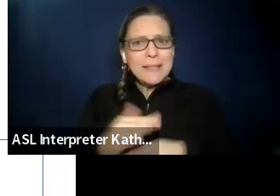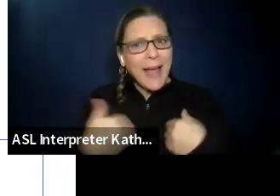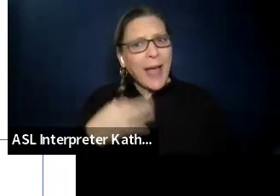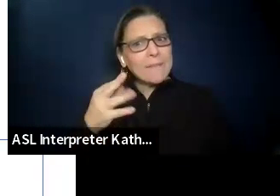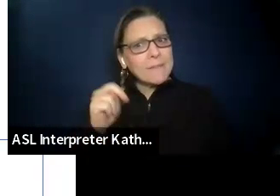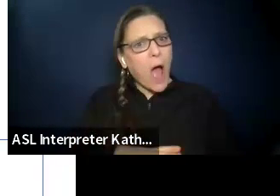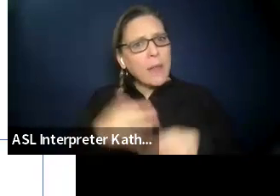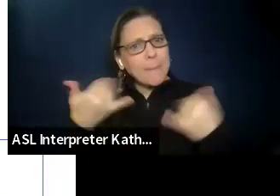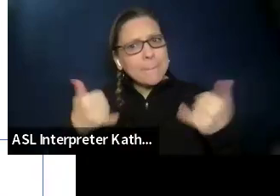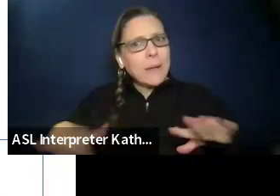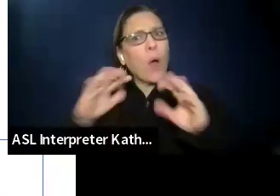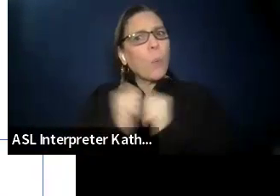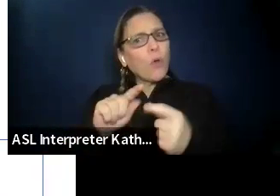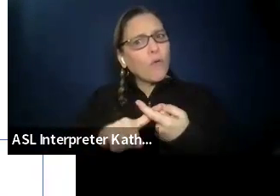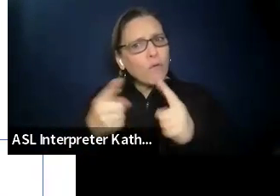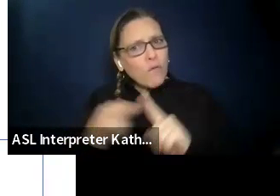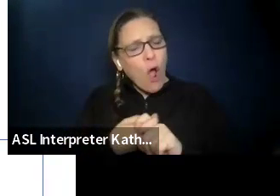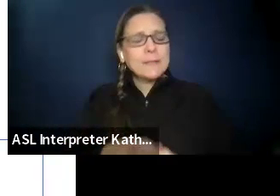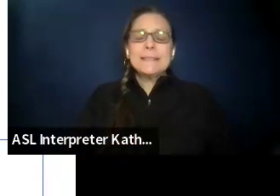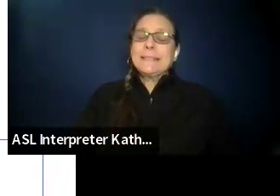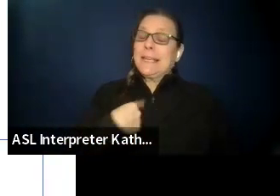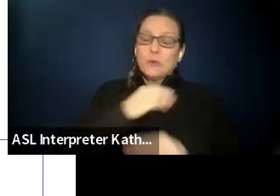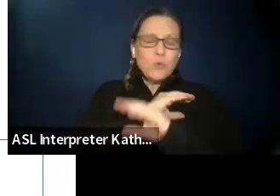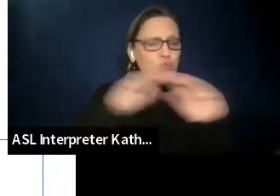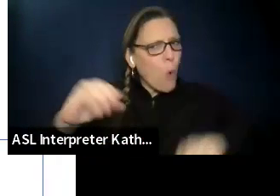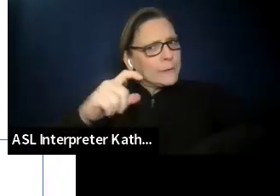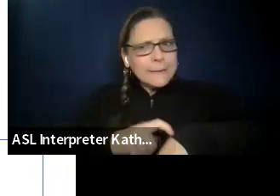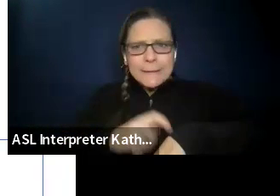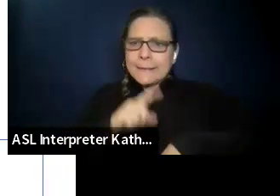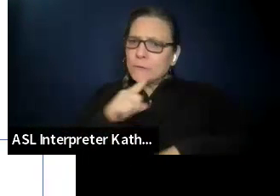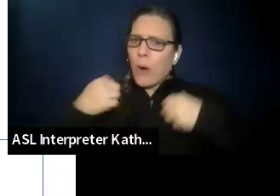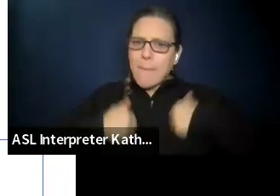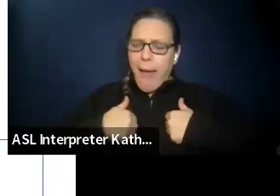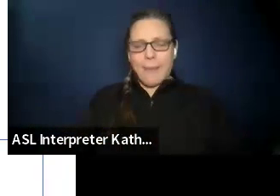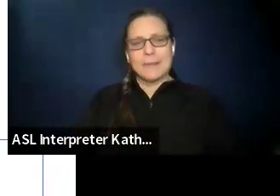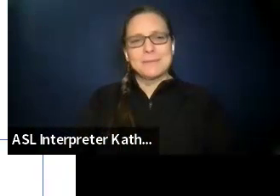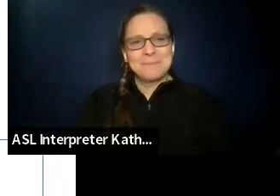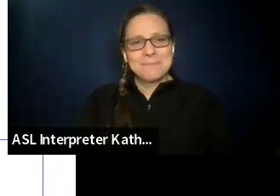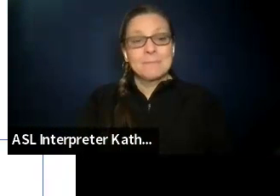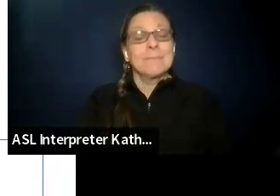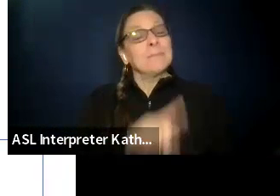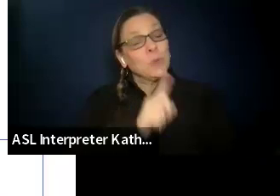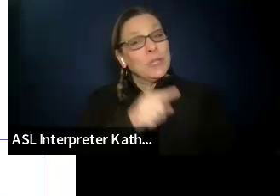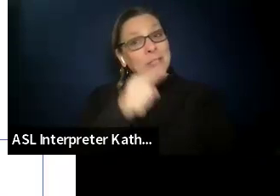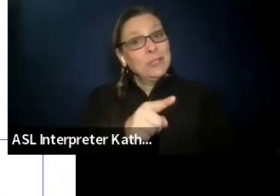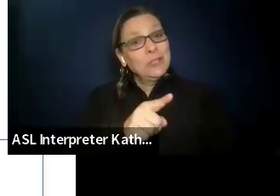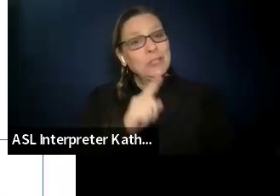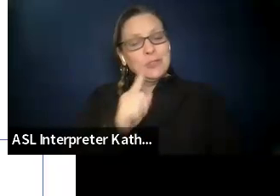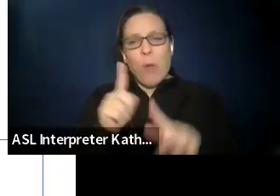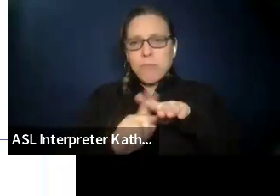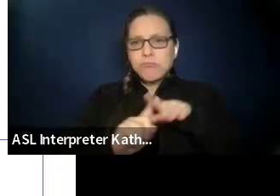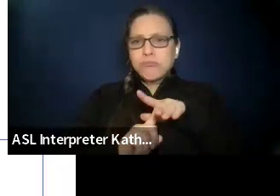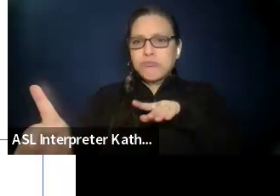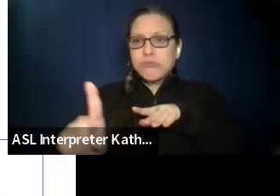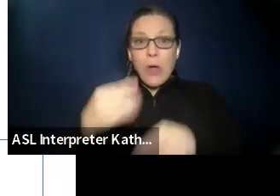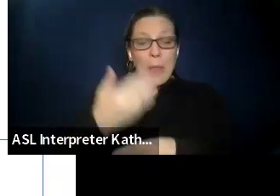fun on the playground with her friends, and she has no time to take a bath. In fact, she escapes through the bathroom window